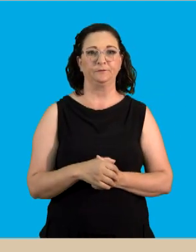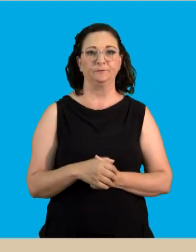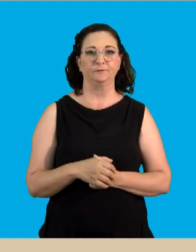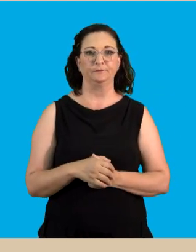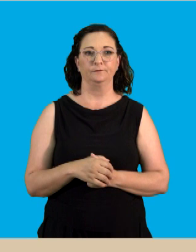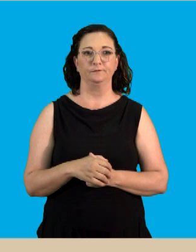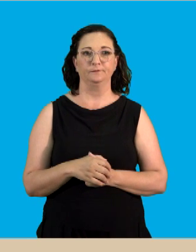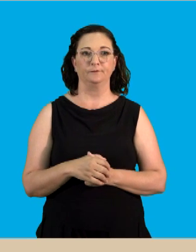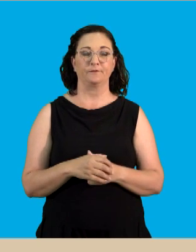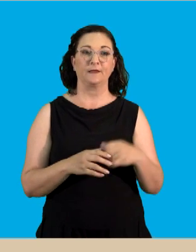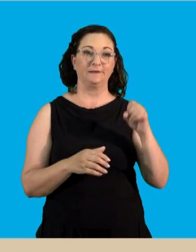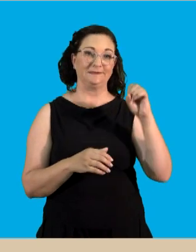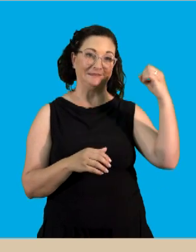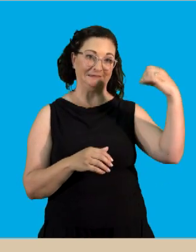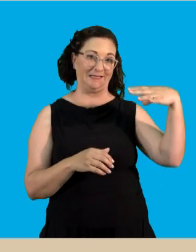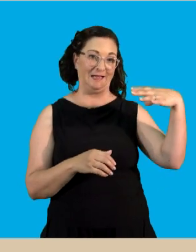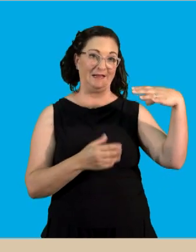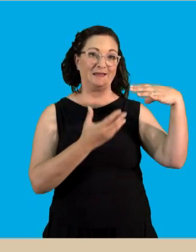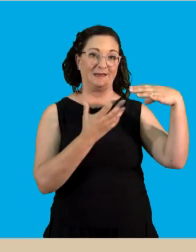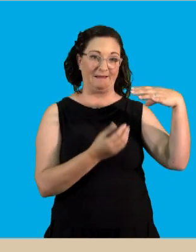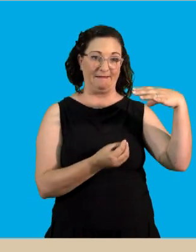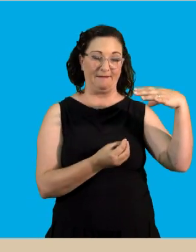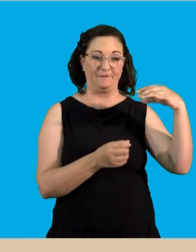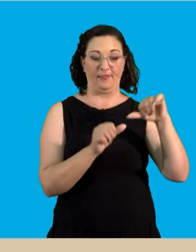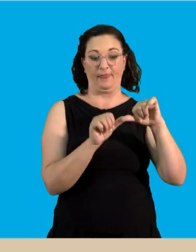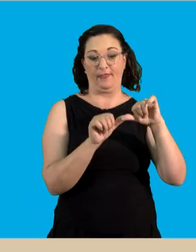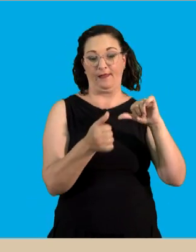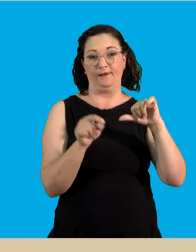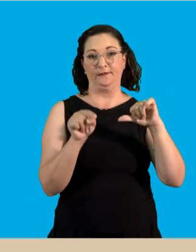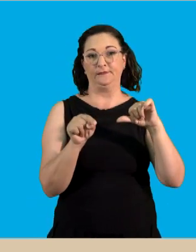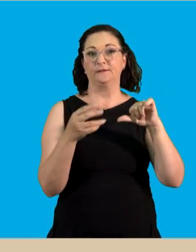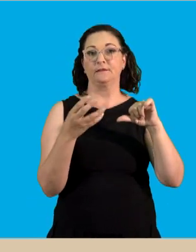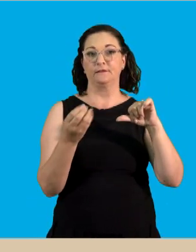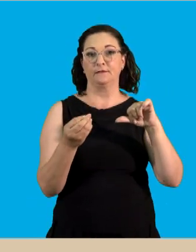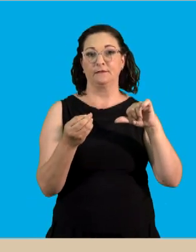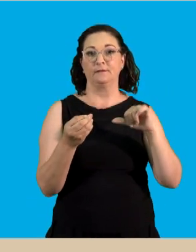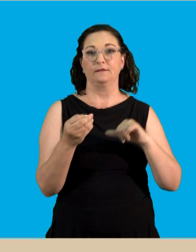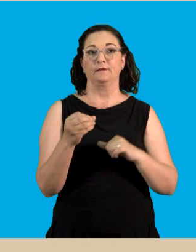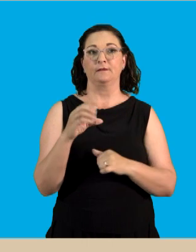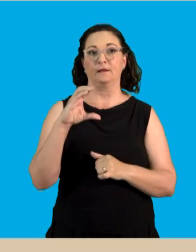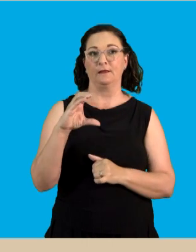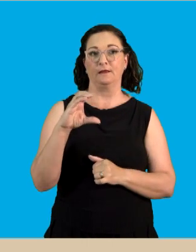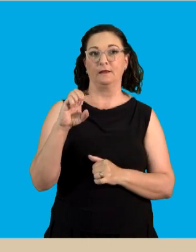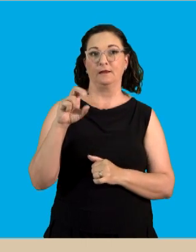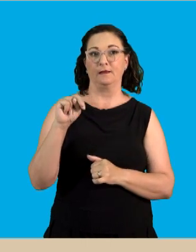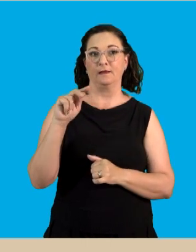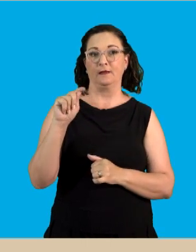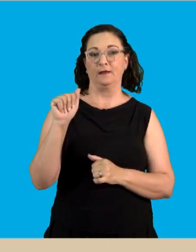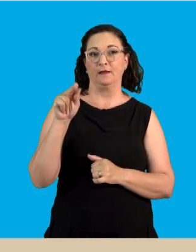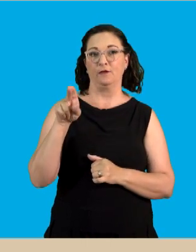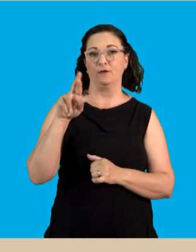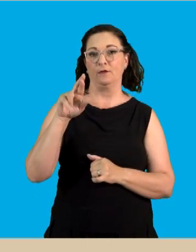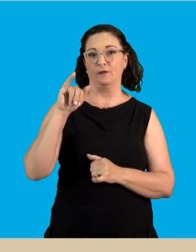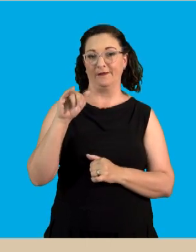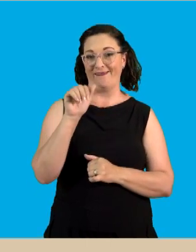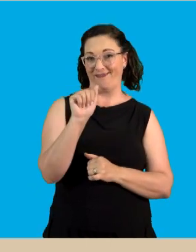hand side, you can see that I have my sun. Just right next to my sun, I have the Centauri A, and then followed by